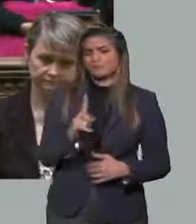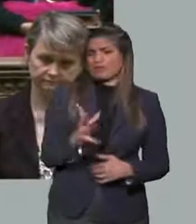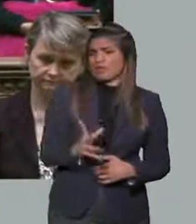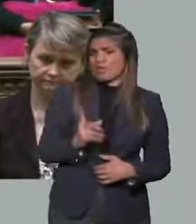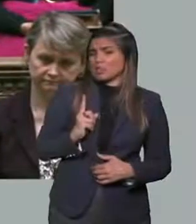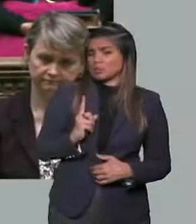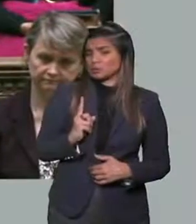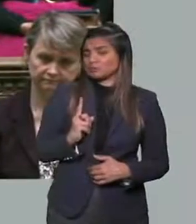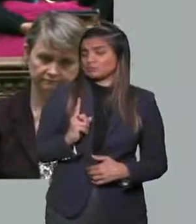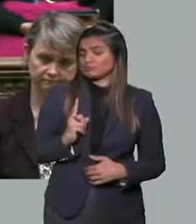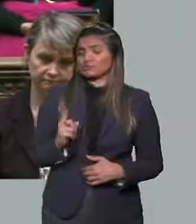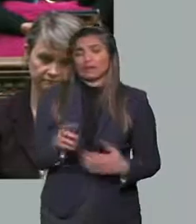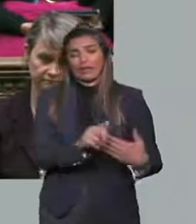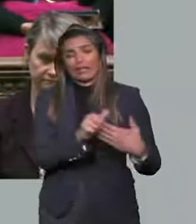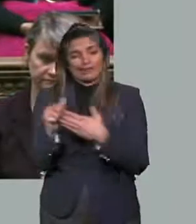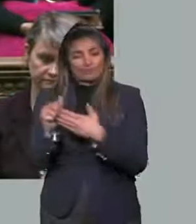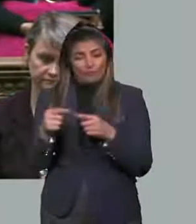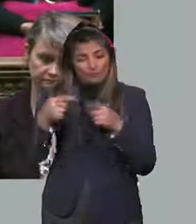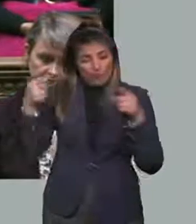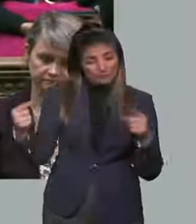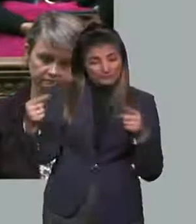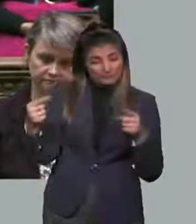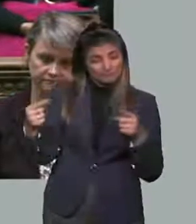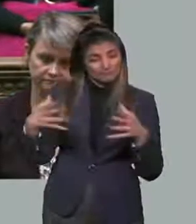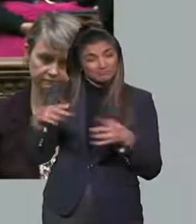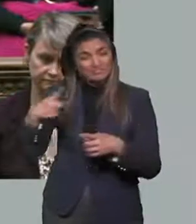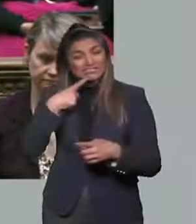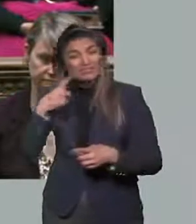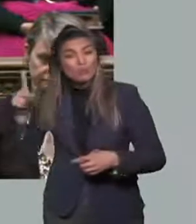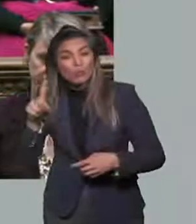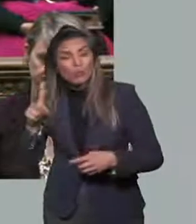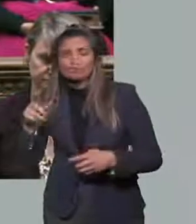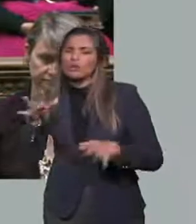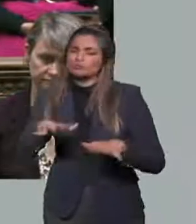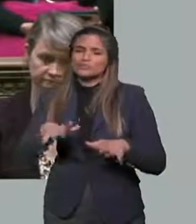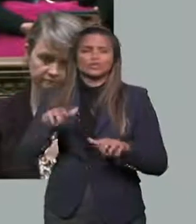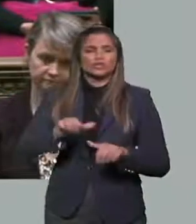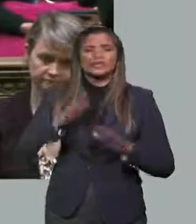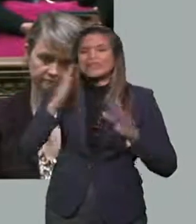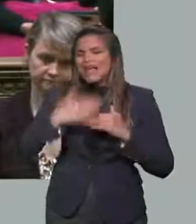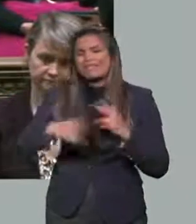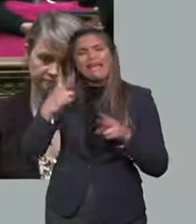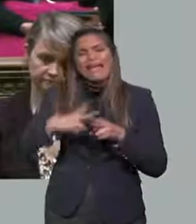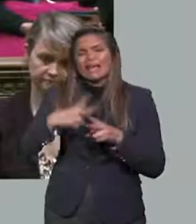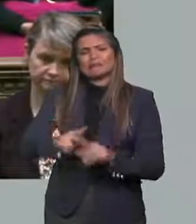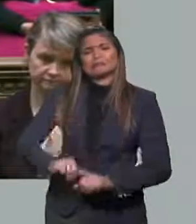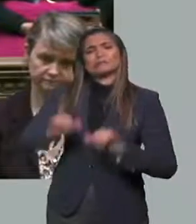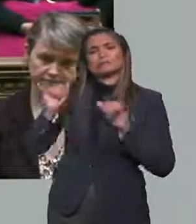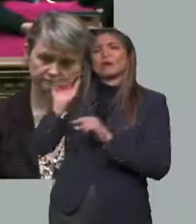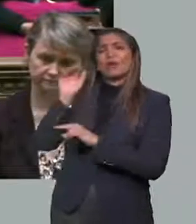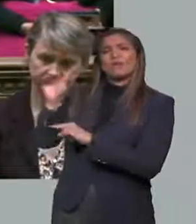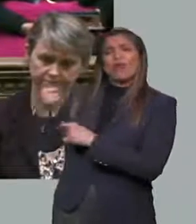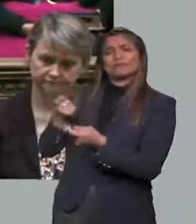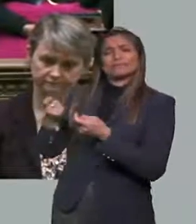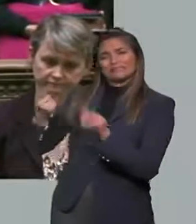honourable friend, the Leader of the Opposition, said that Britain should never again be at the mercy of a foreign dictatorship for our energy